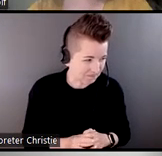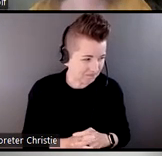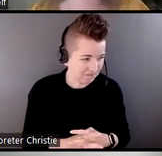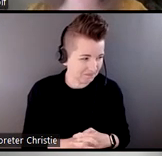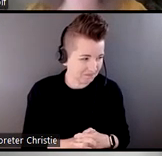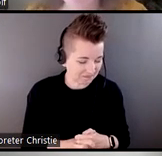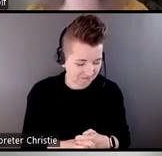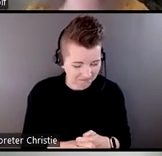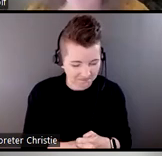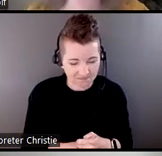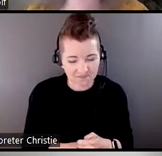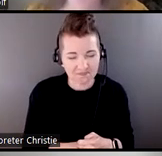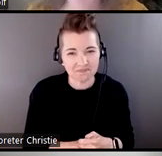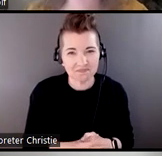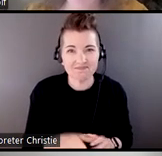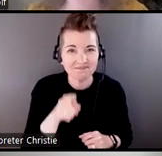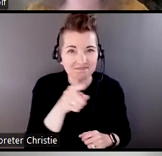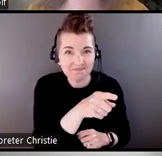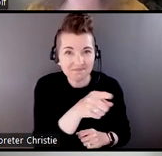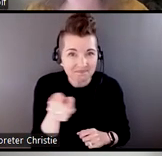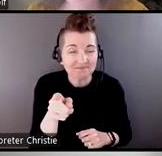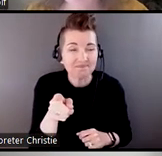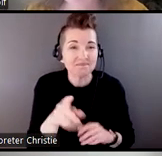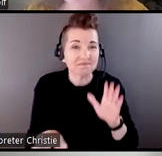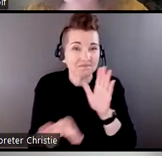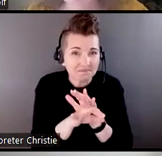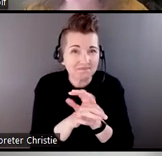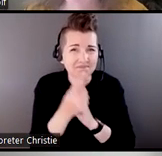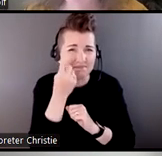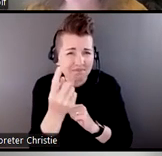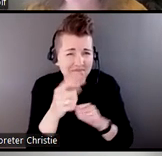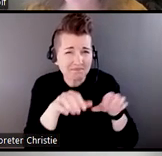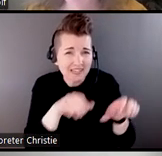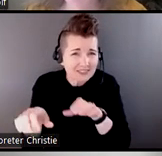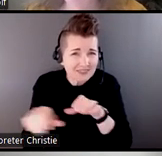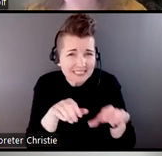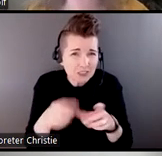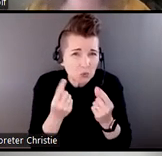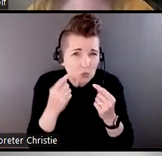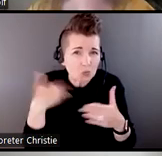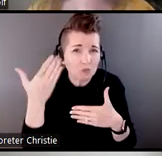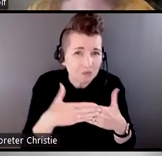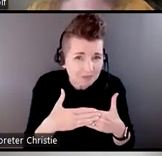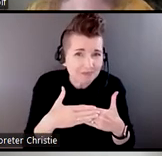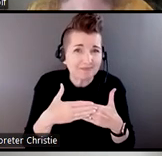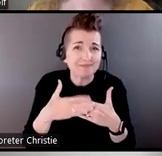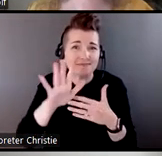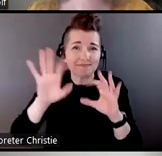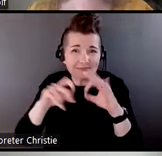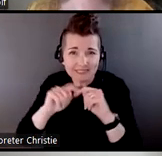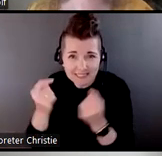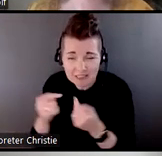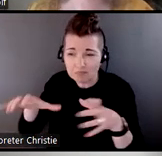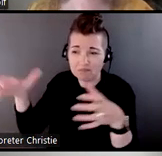check, one thing to work on, looking at it as a team approach, and really